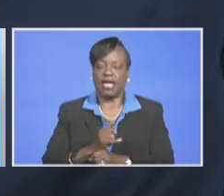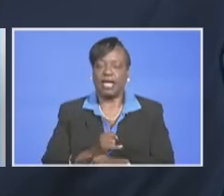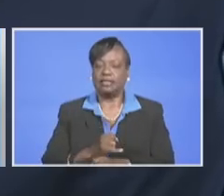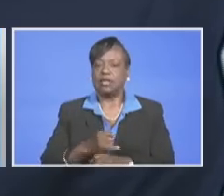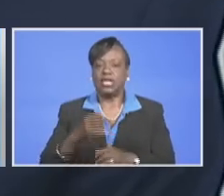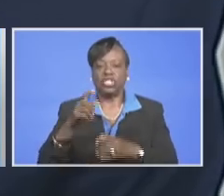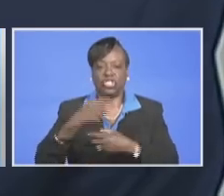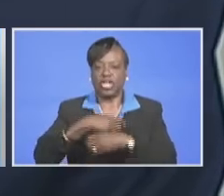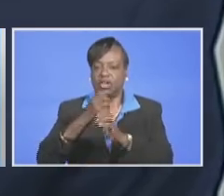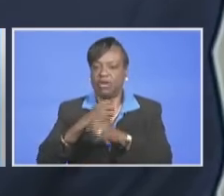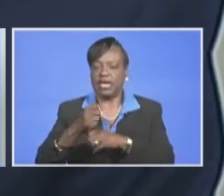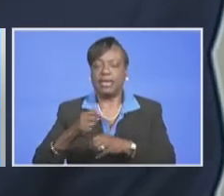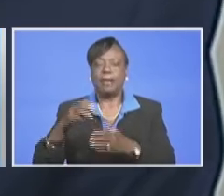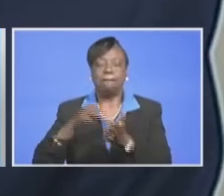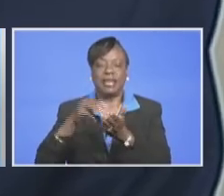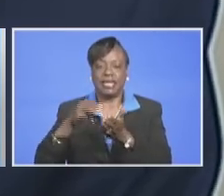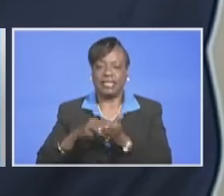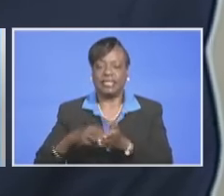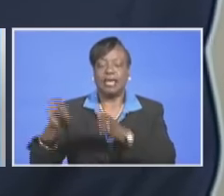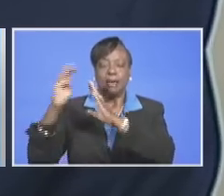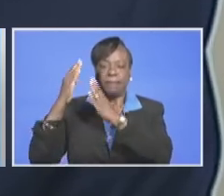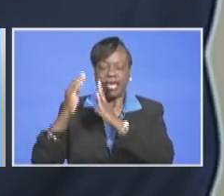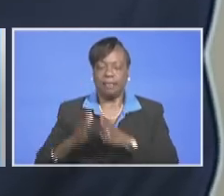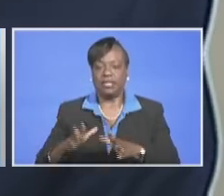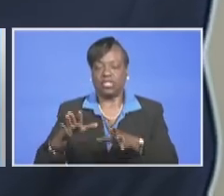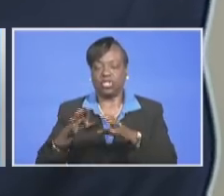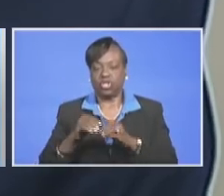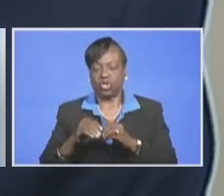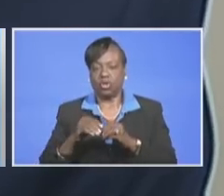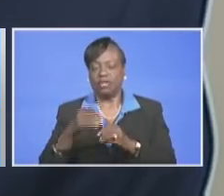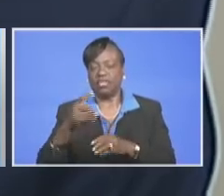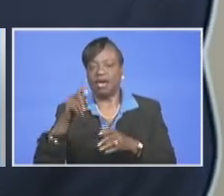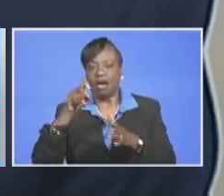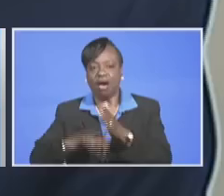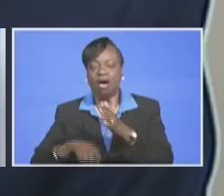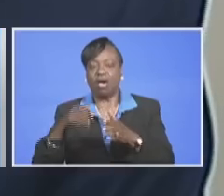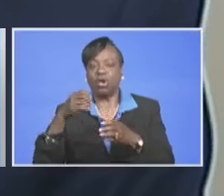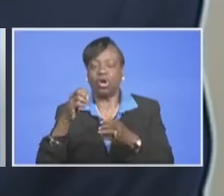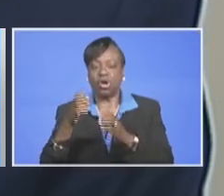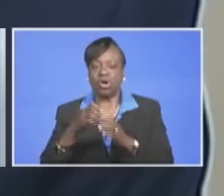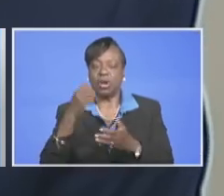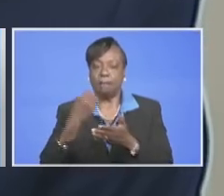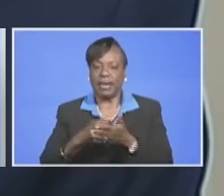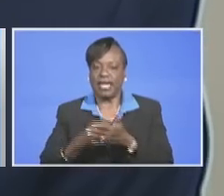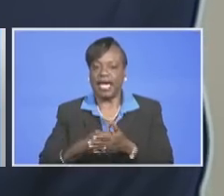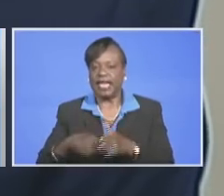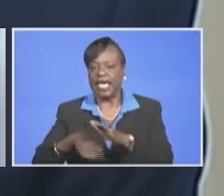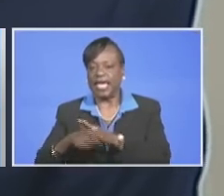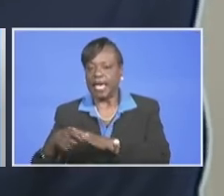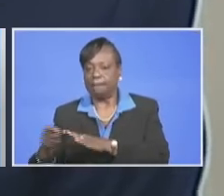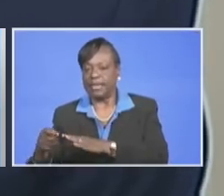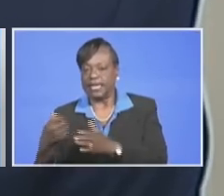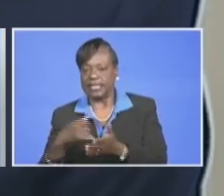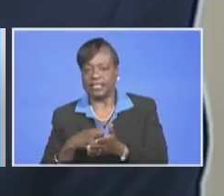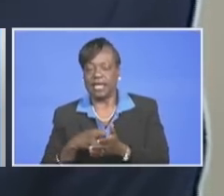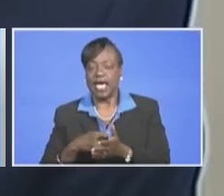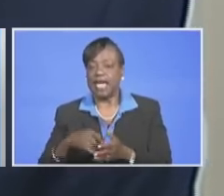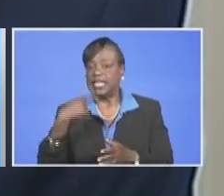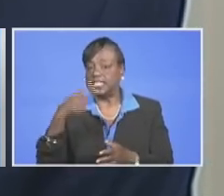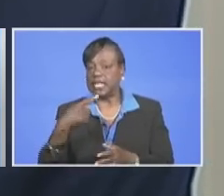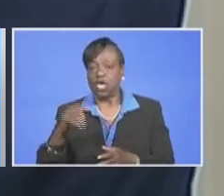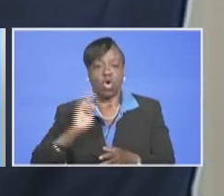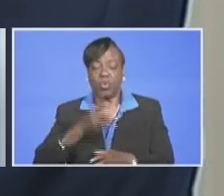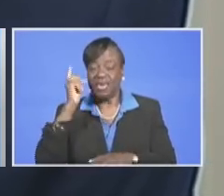over $500 million of hard cold cash down to the number handlers and gambled that money. And they say we can't afford